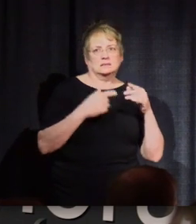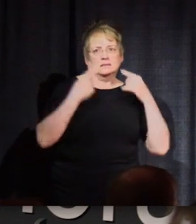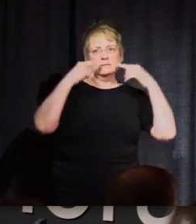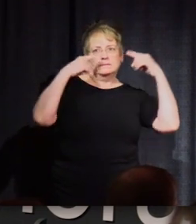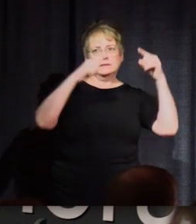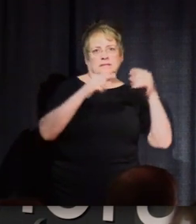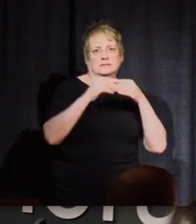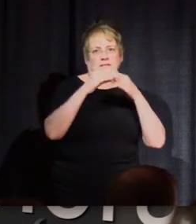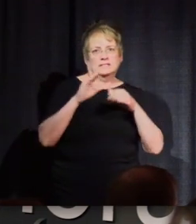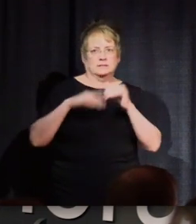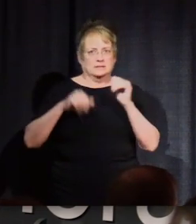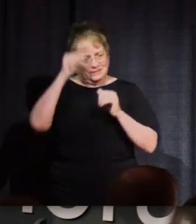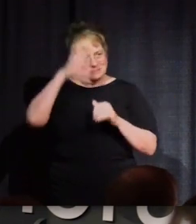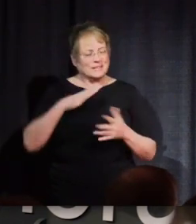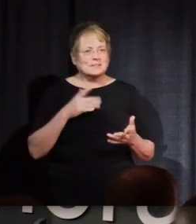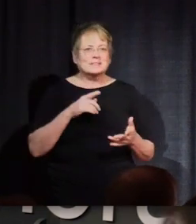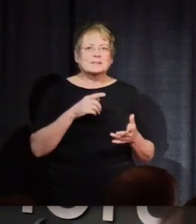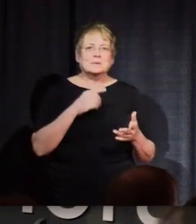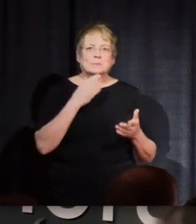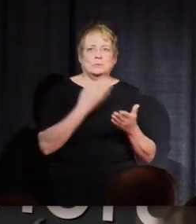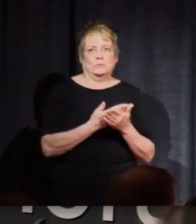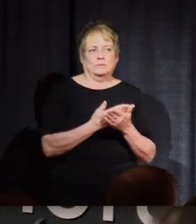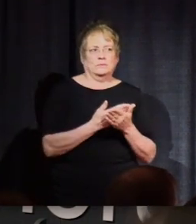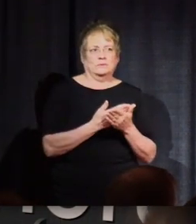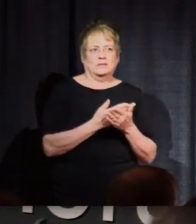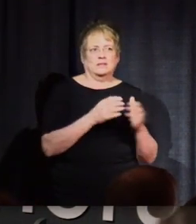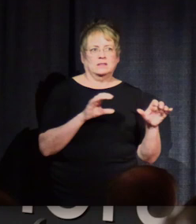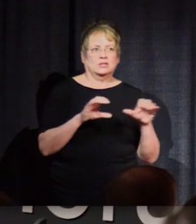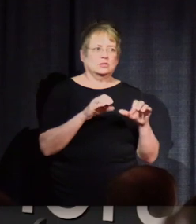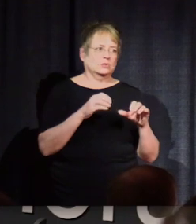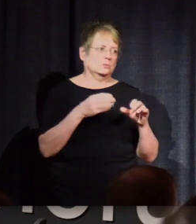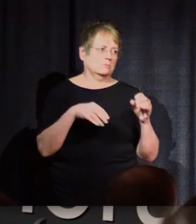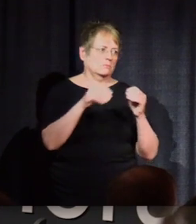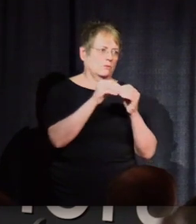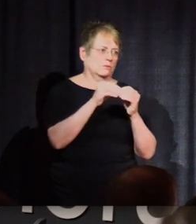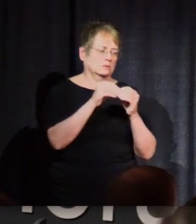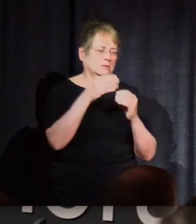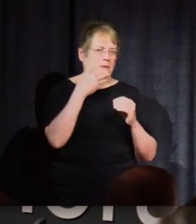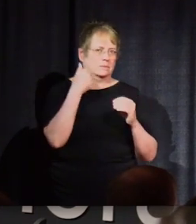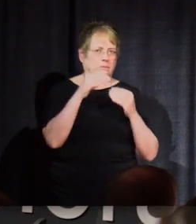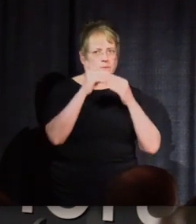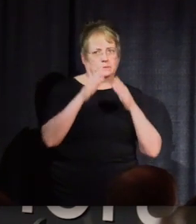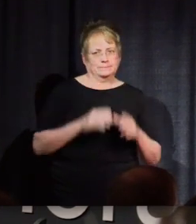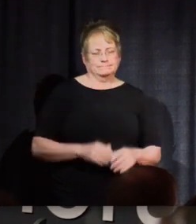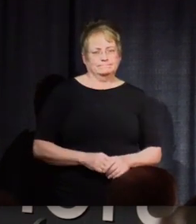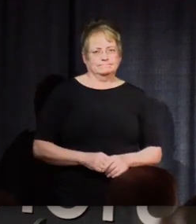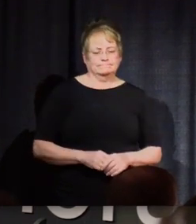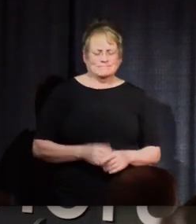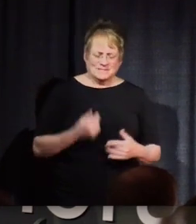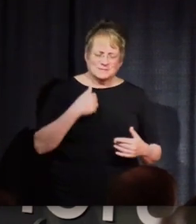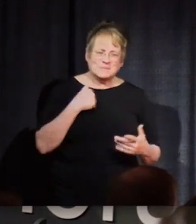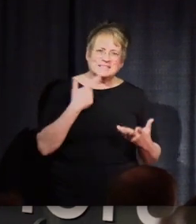men when in fact they perform higher for me i think this was a